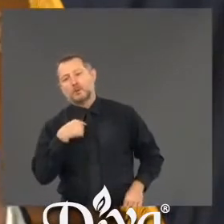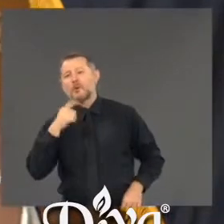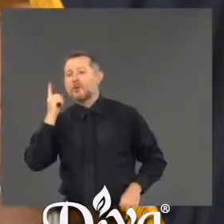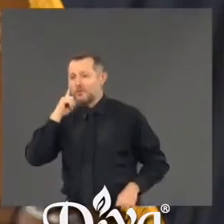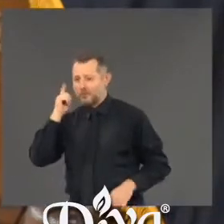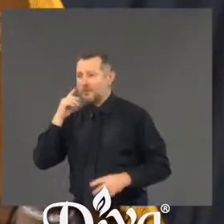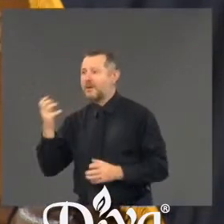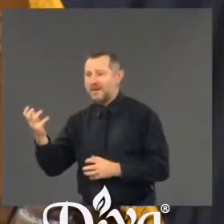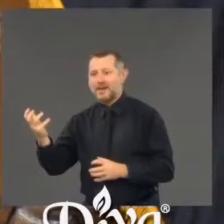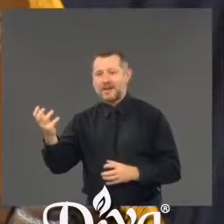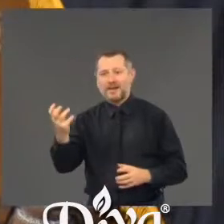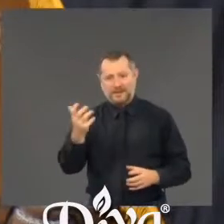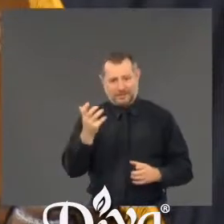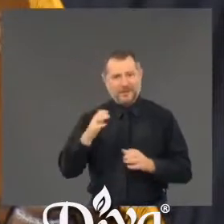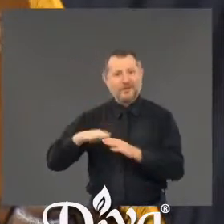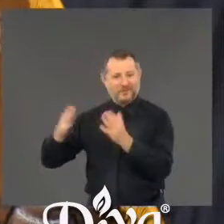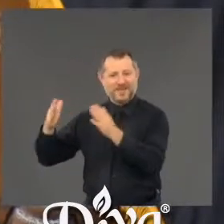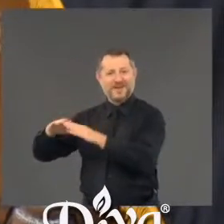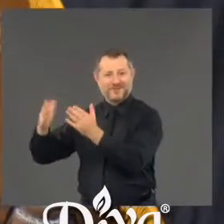are